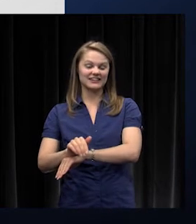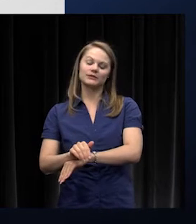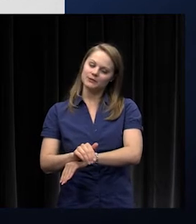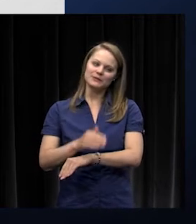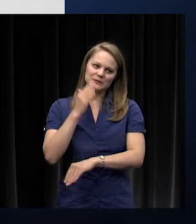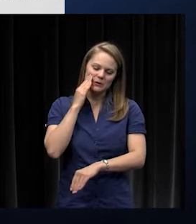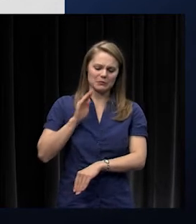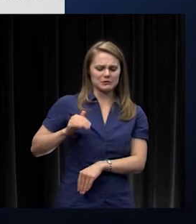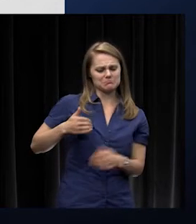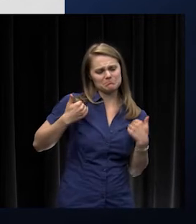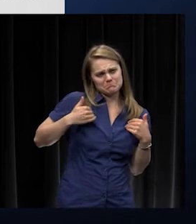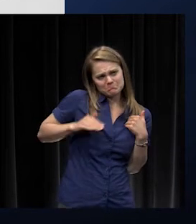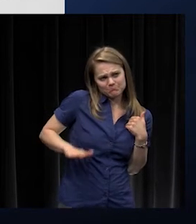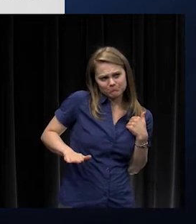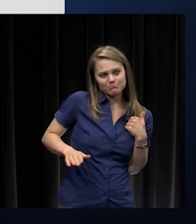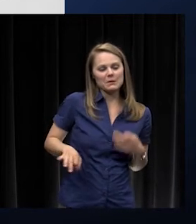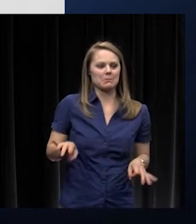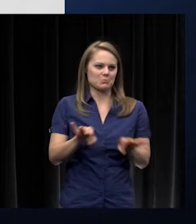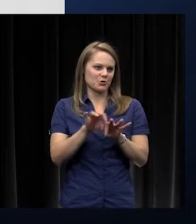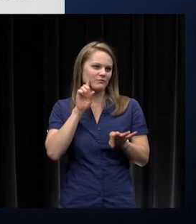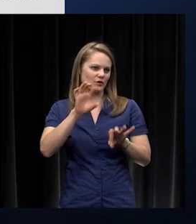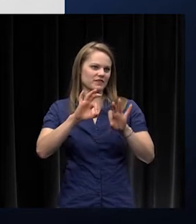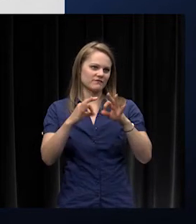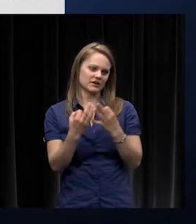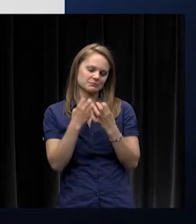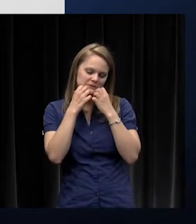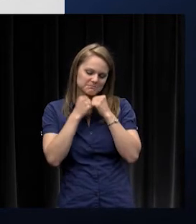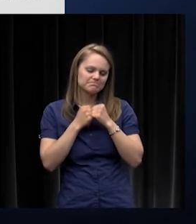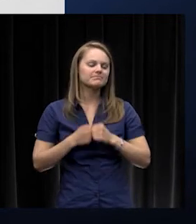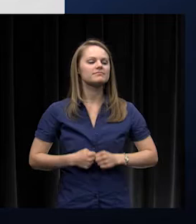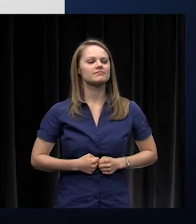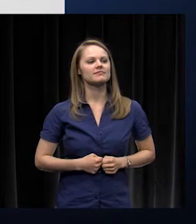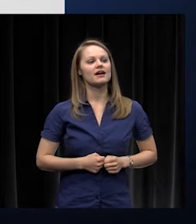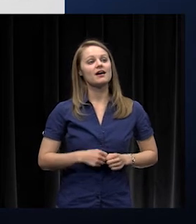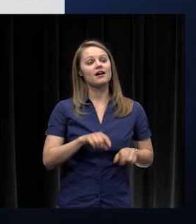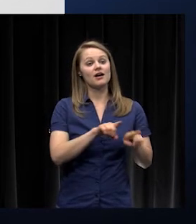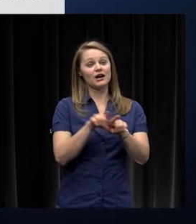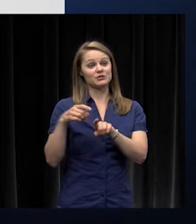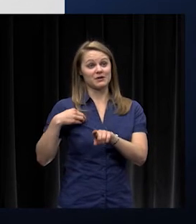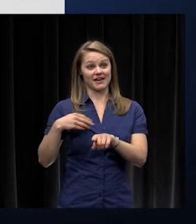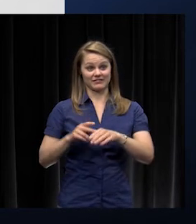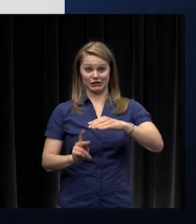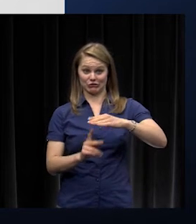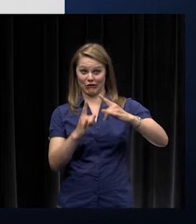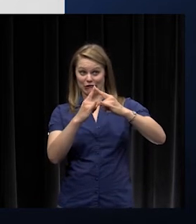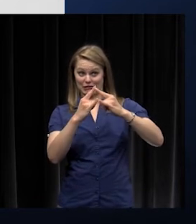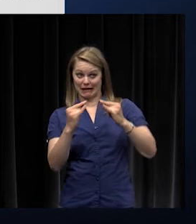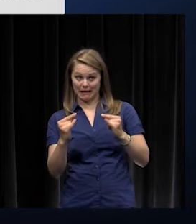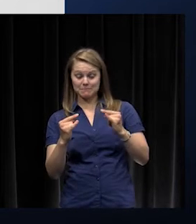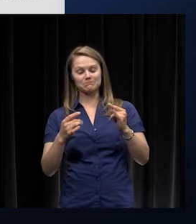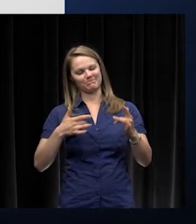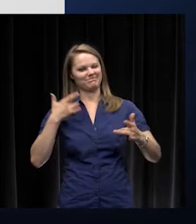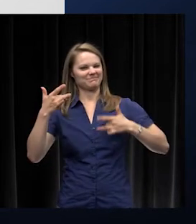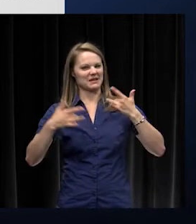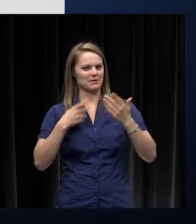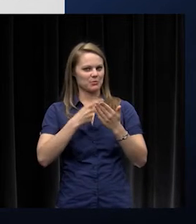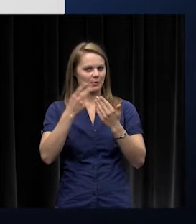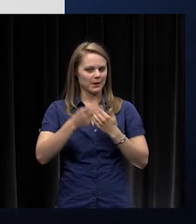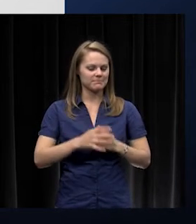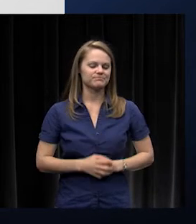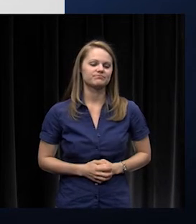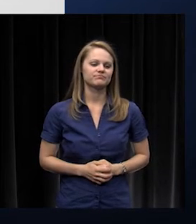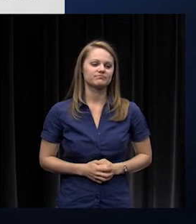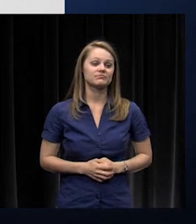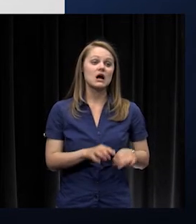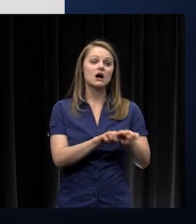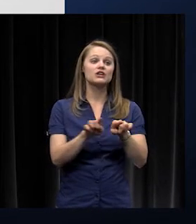families. And we also have the beginning of school, Camp Kindergarten, which is a very exciting program. In addition, we do